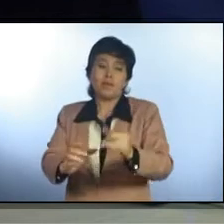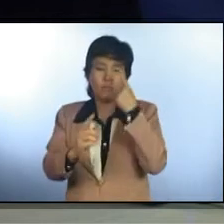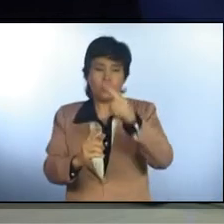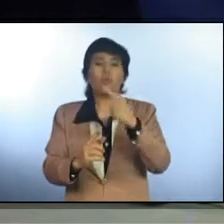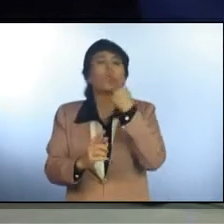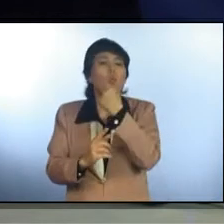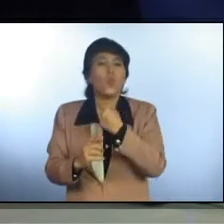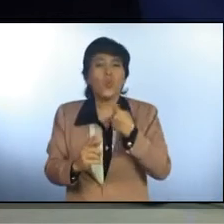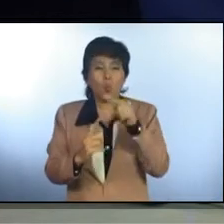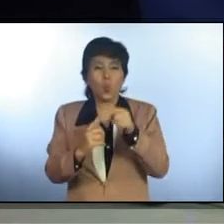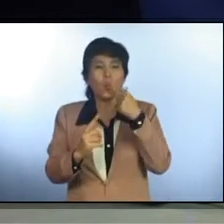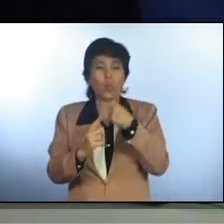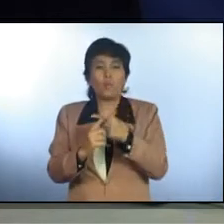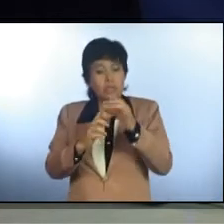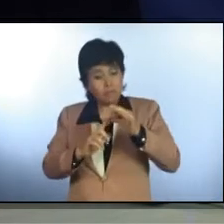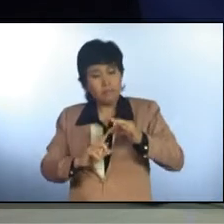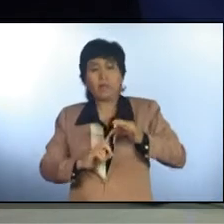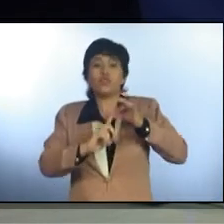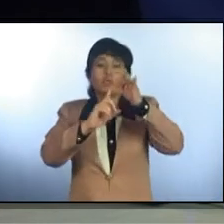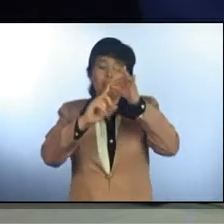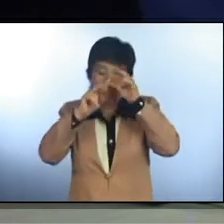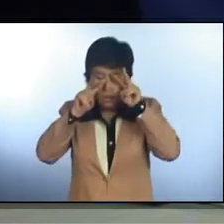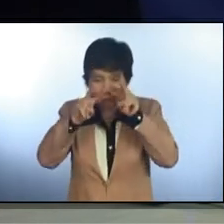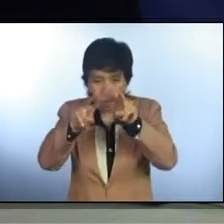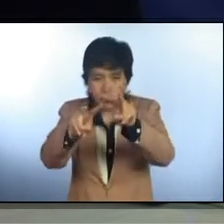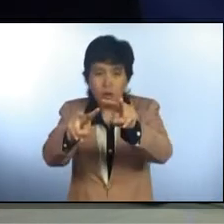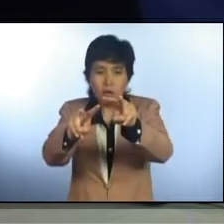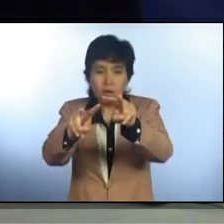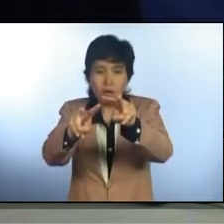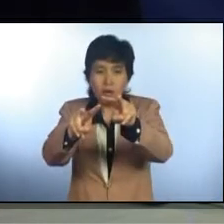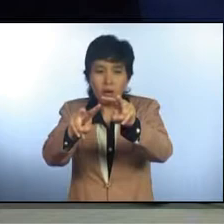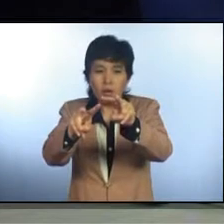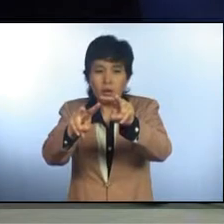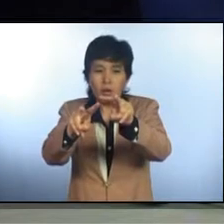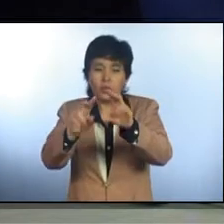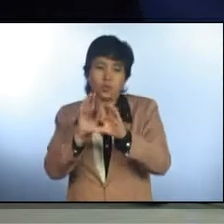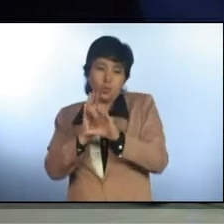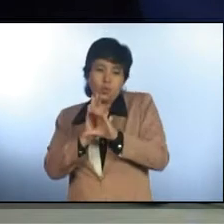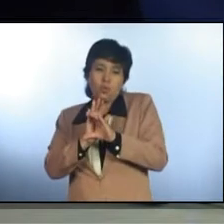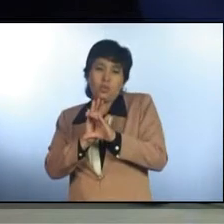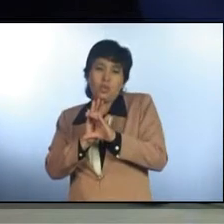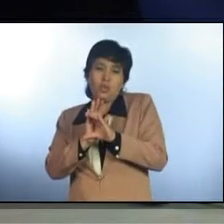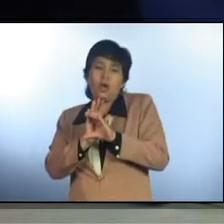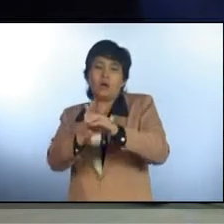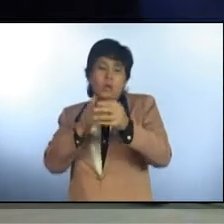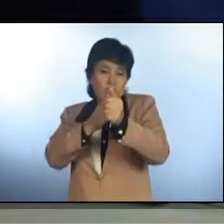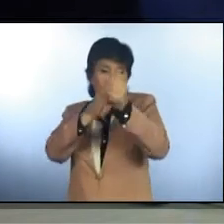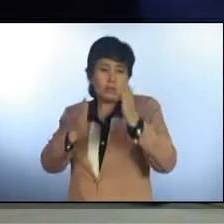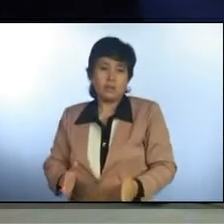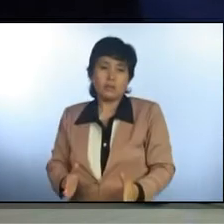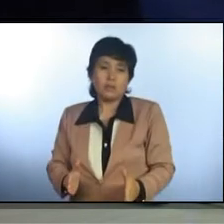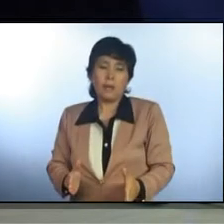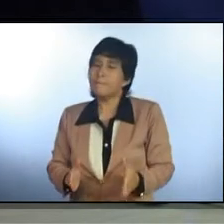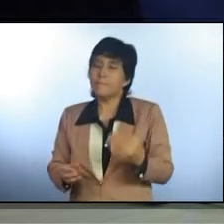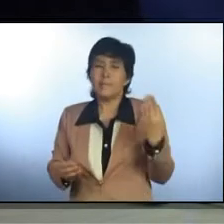To whom especially, if you look at the cult leader, the followers that they have,